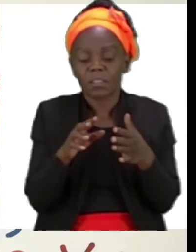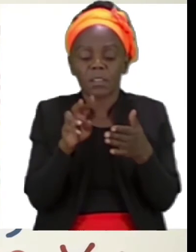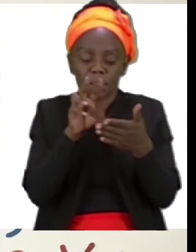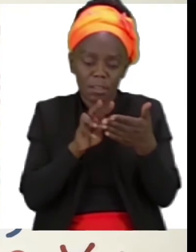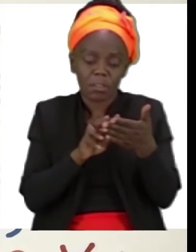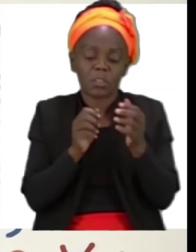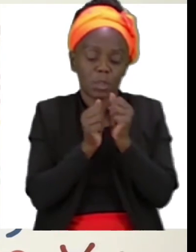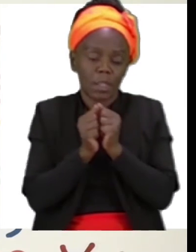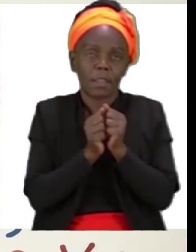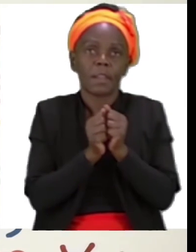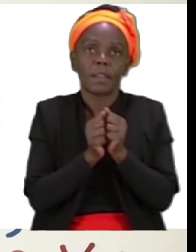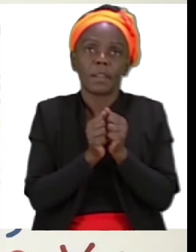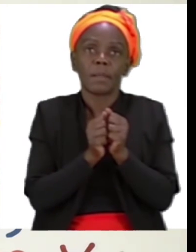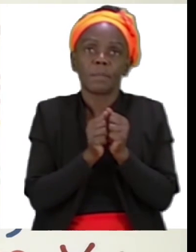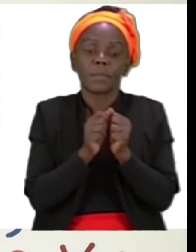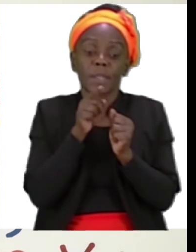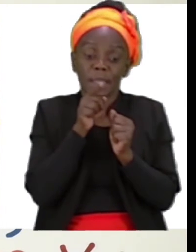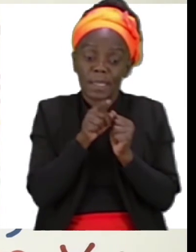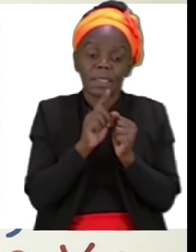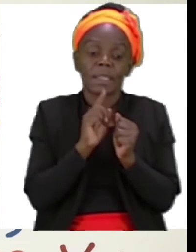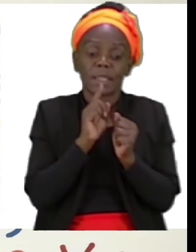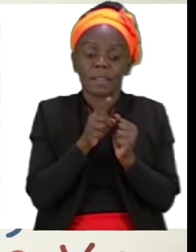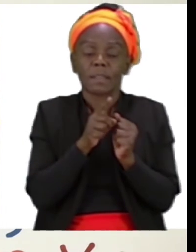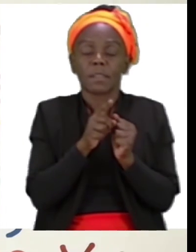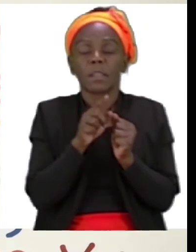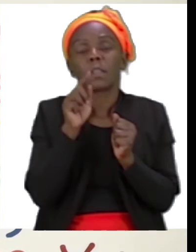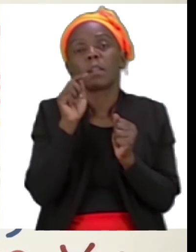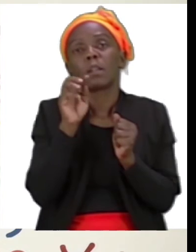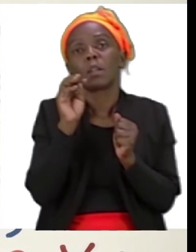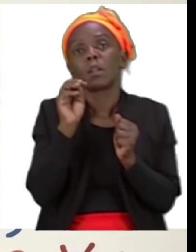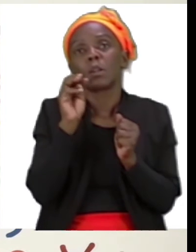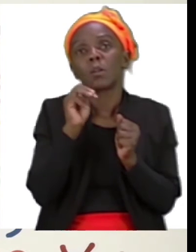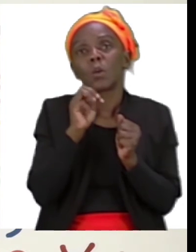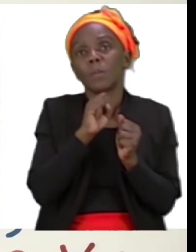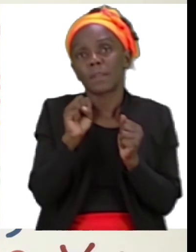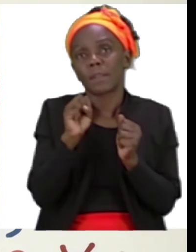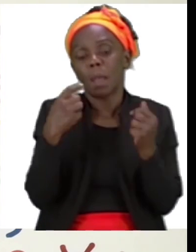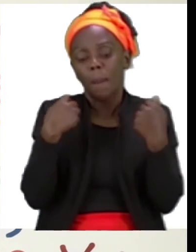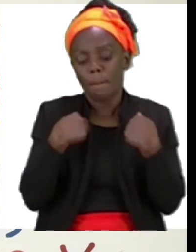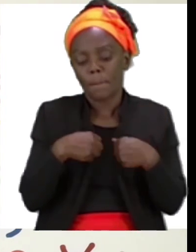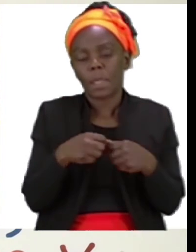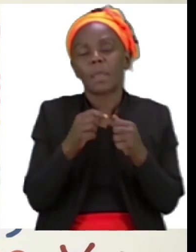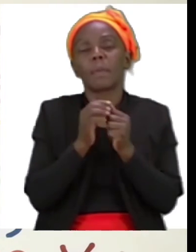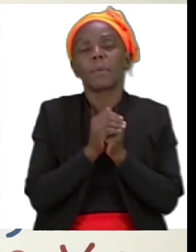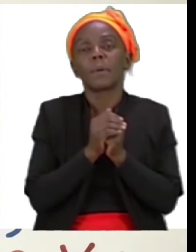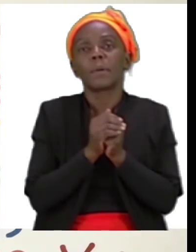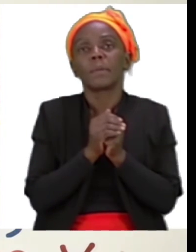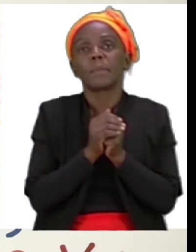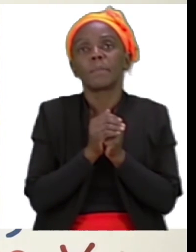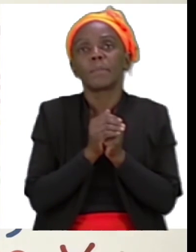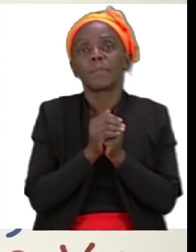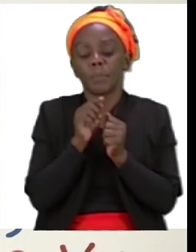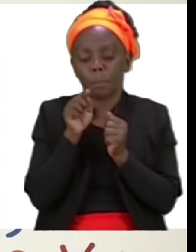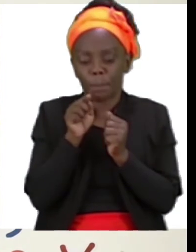our sentence. It is Tom's bib. So